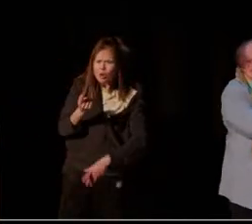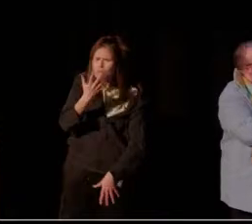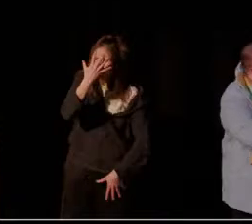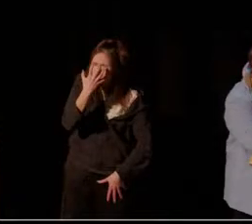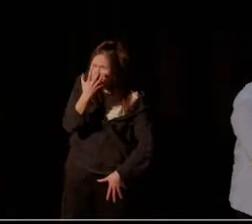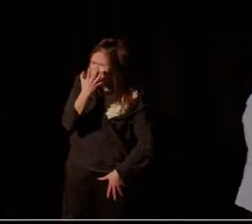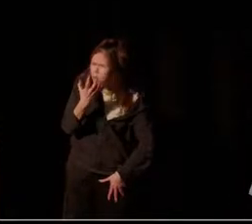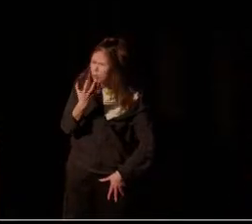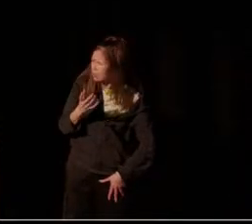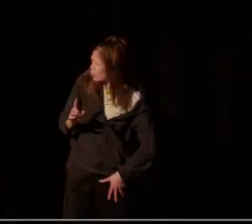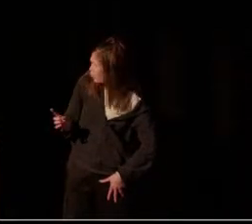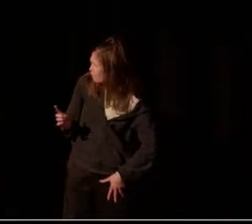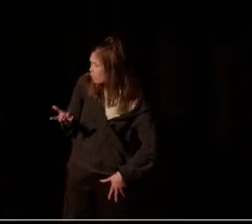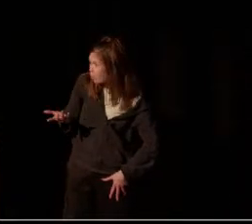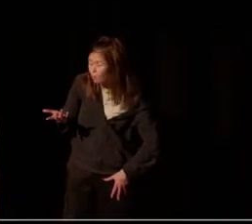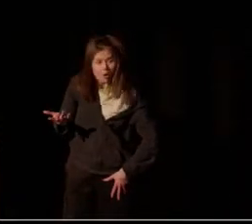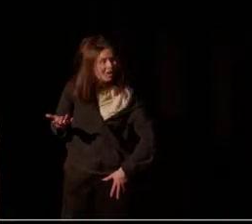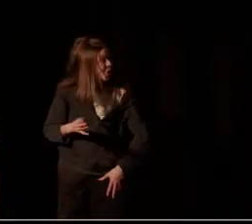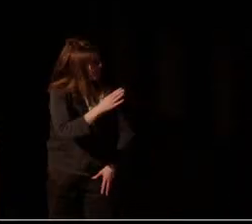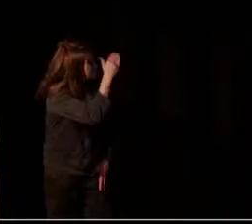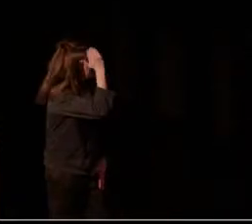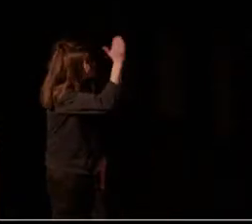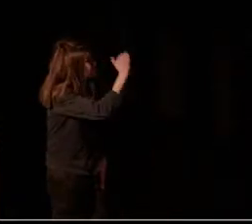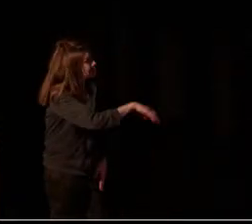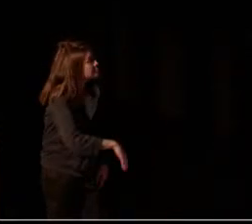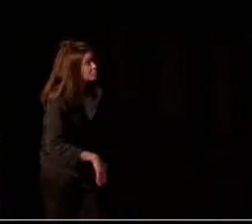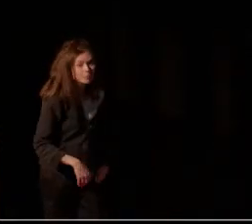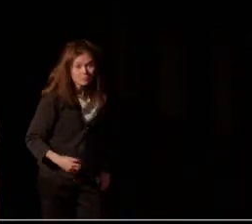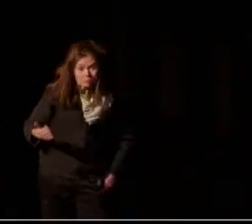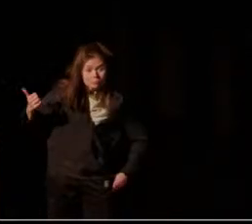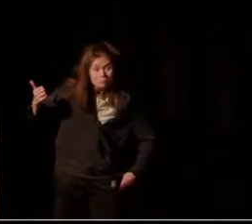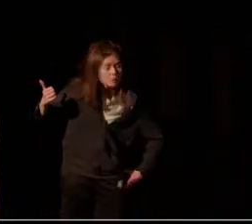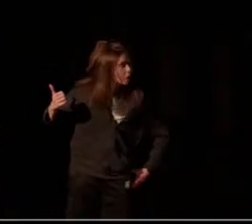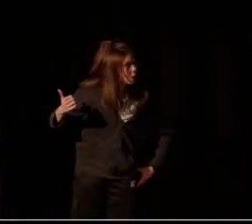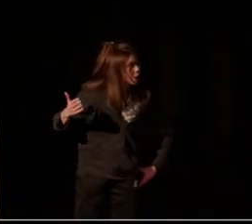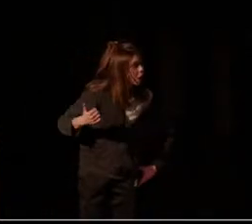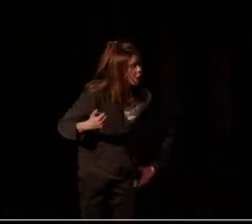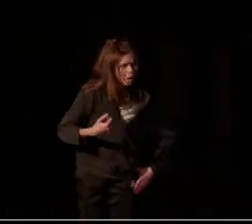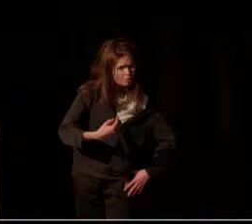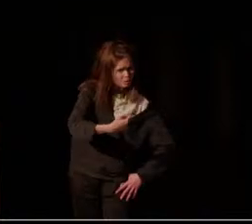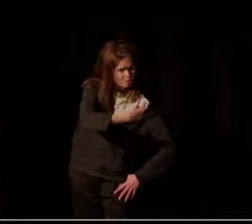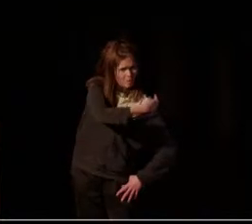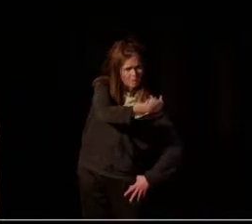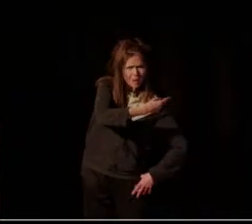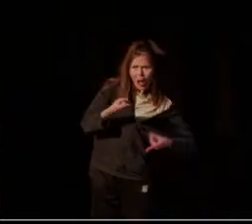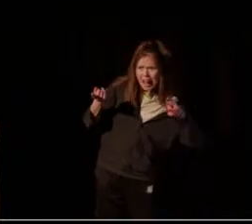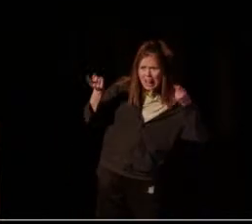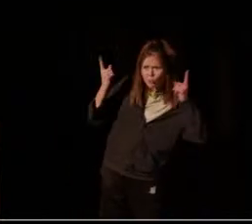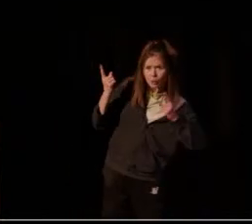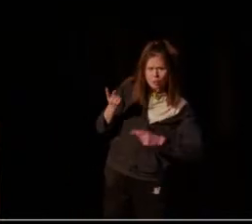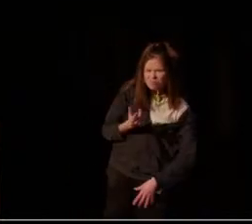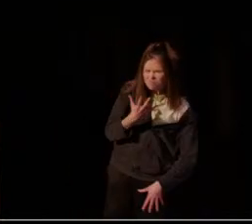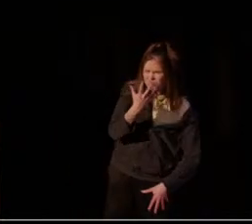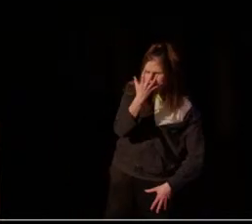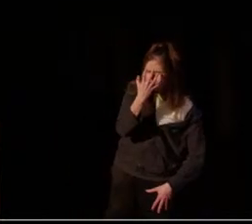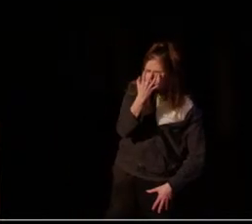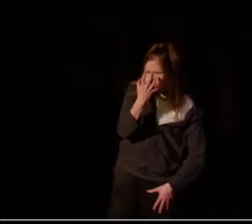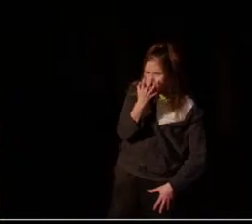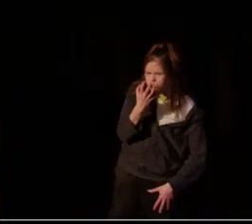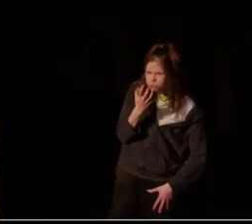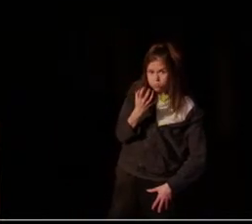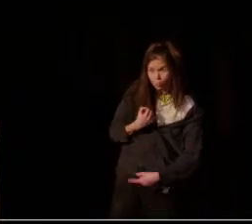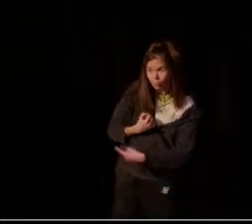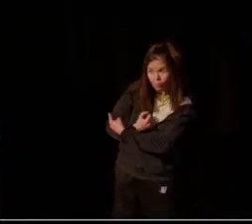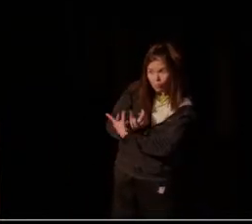Oh, good day, Camillo. Good day, sir. Leontes has on him such countenance as if he'd lost battle for a country